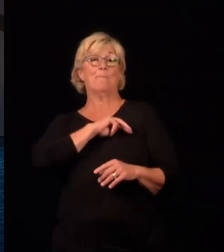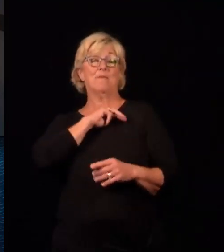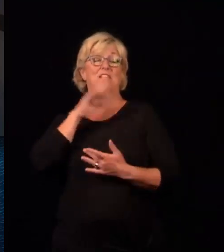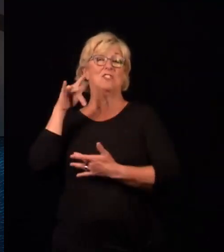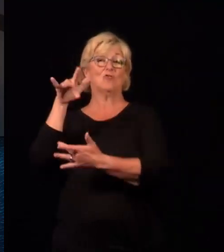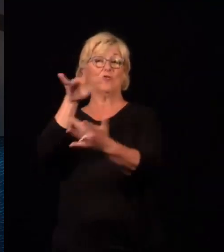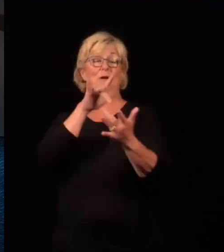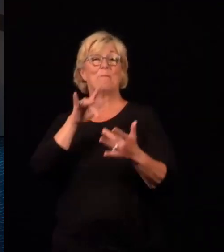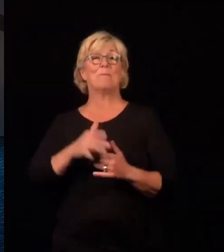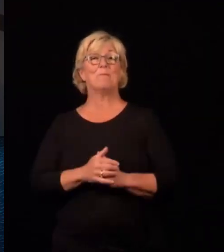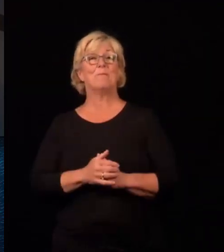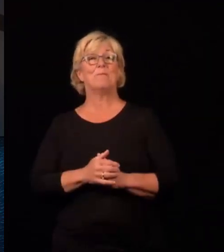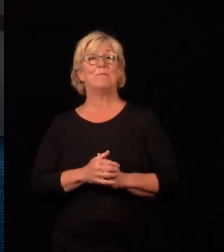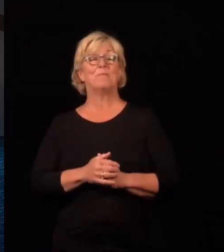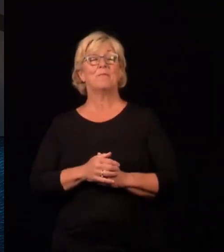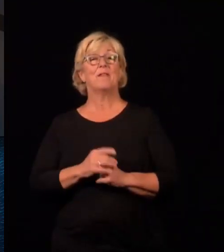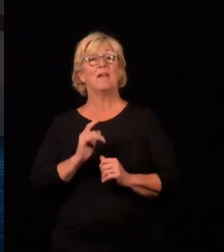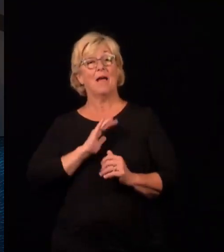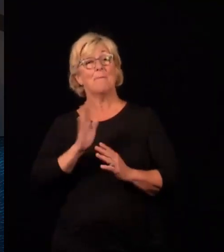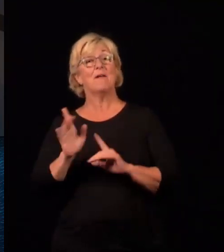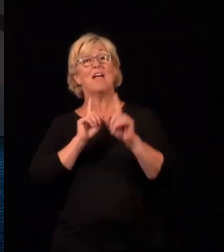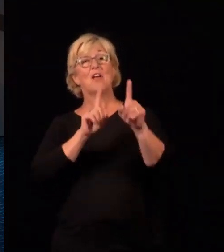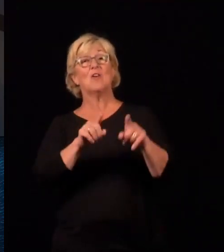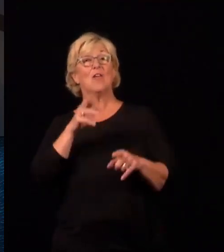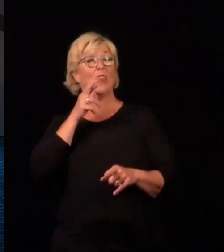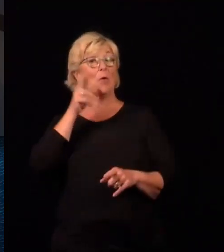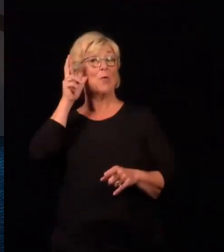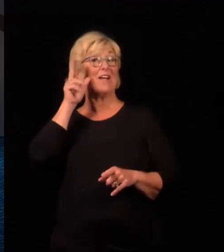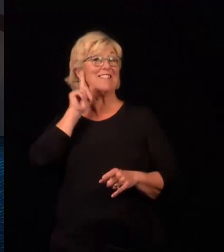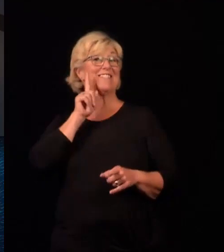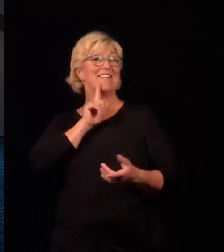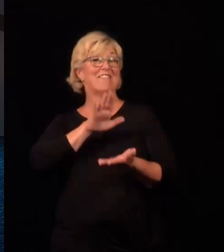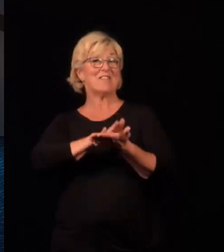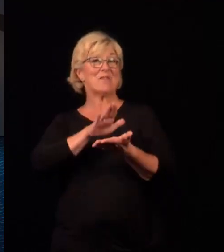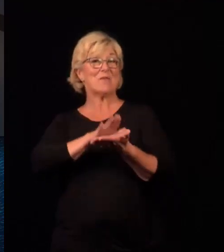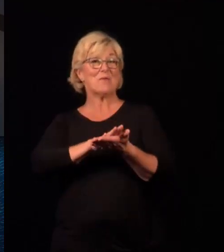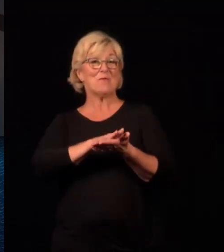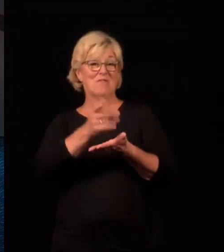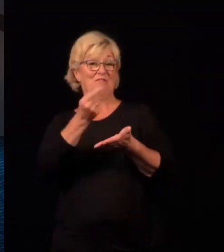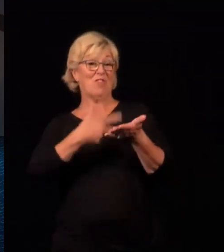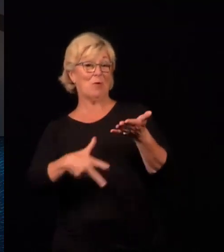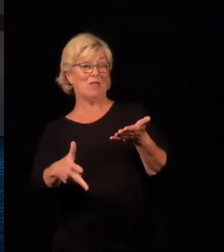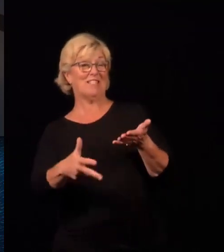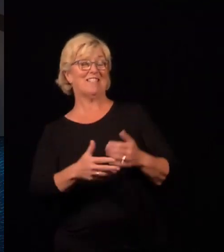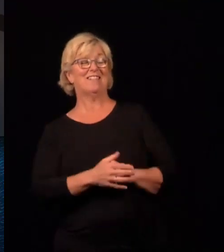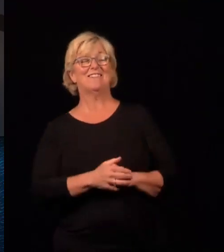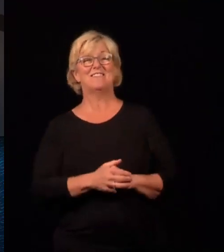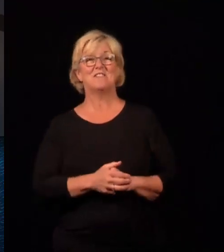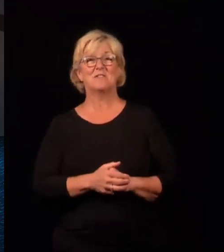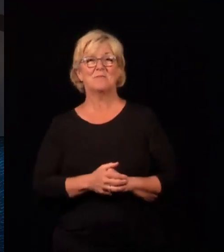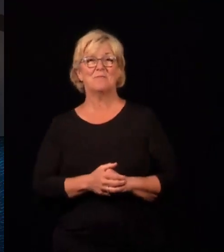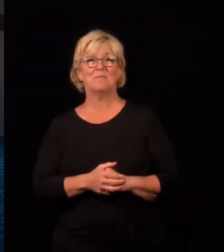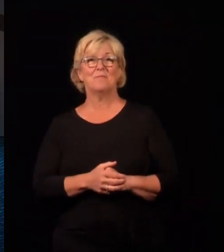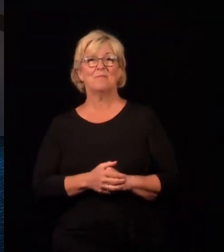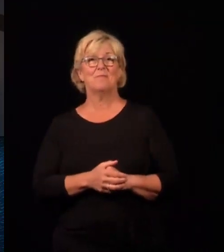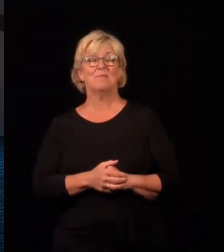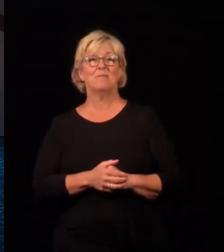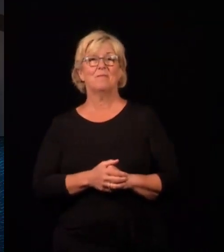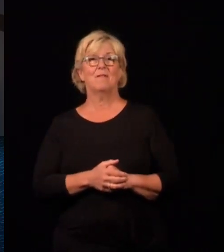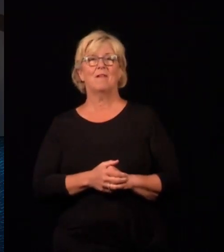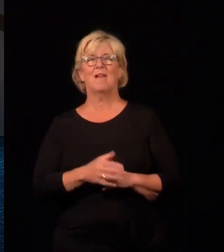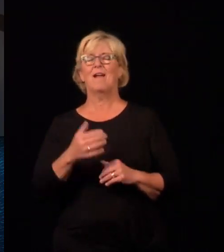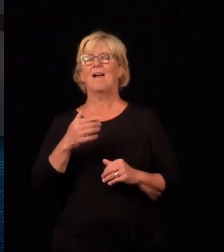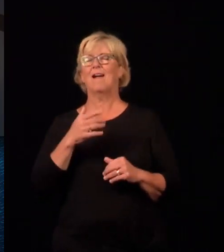go I'm going to Rancho Sordo Mudo in the next few weeks. I left one